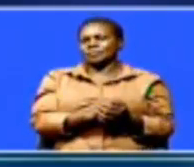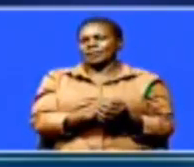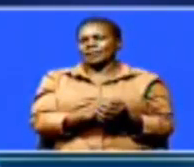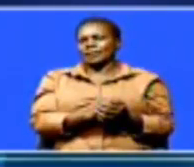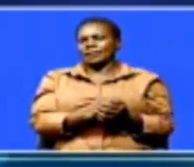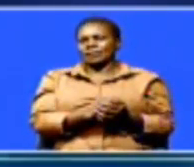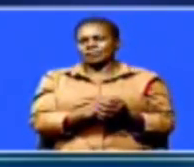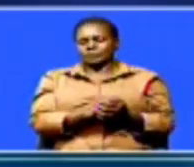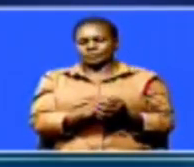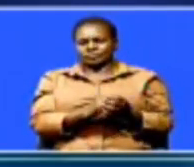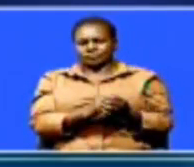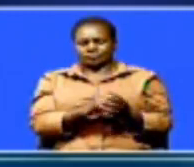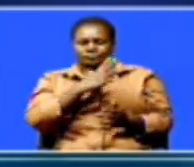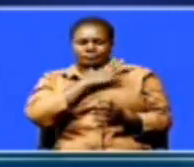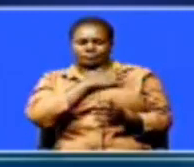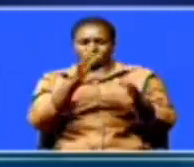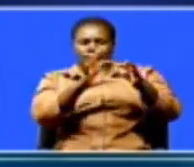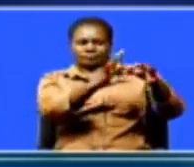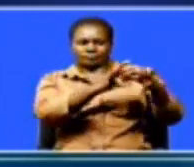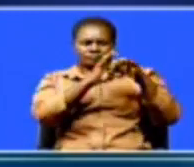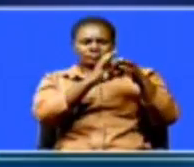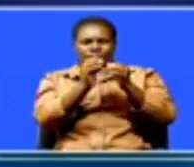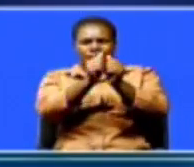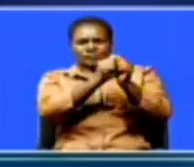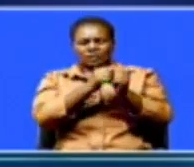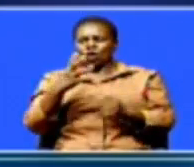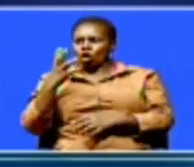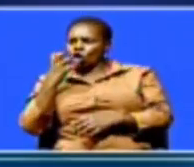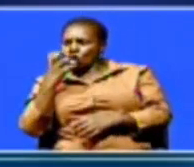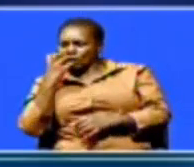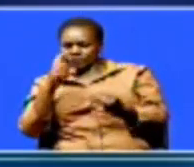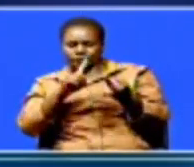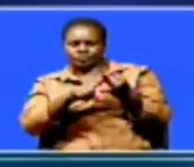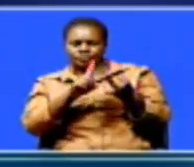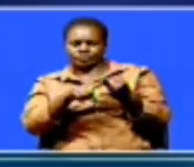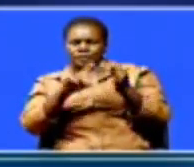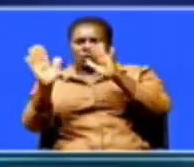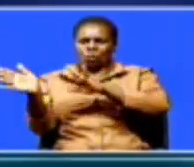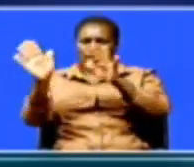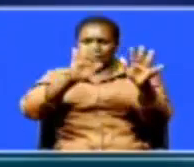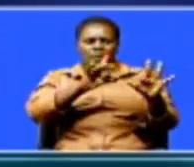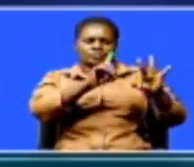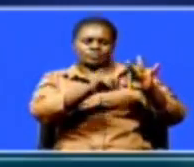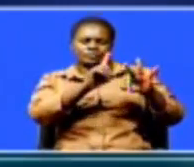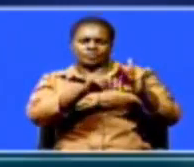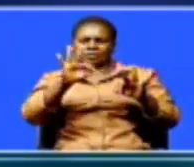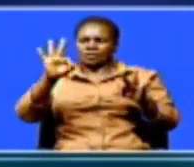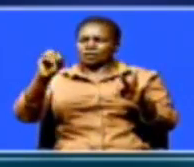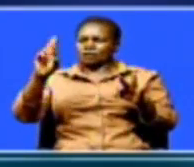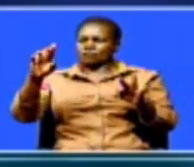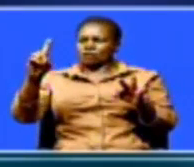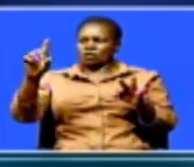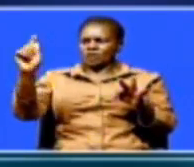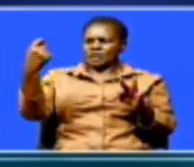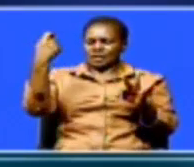This was a coalition that brought together the ODM, Wiper, Ford Kenya,